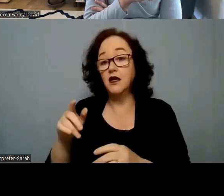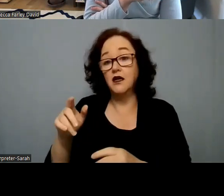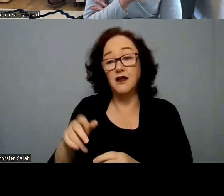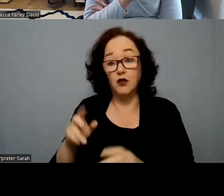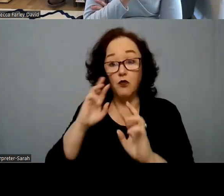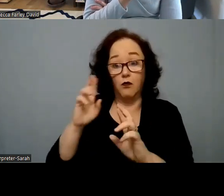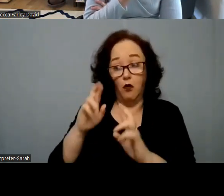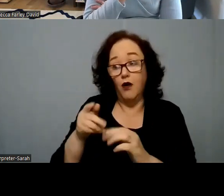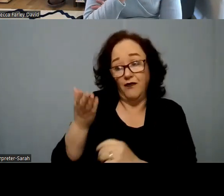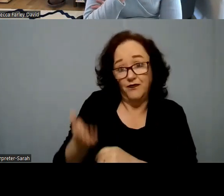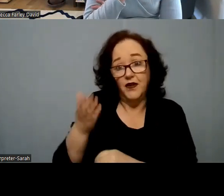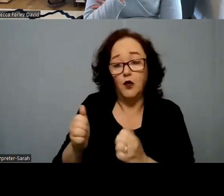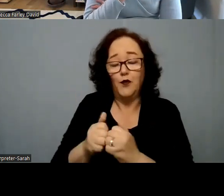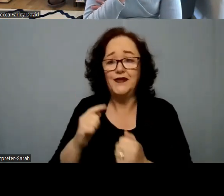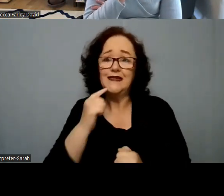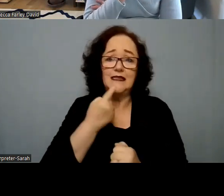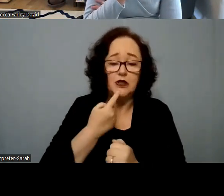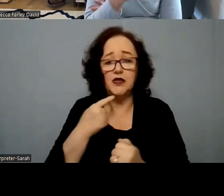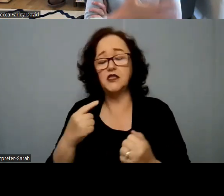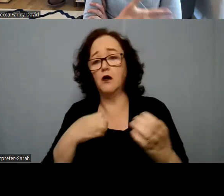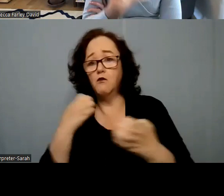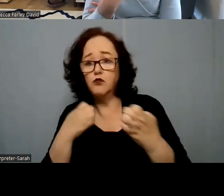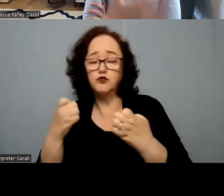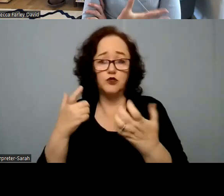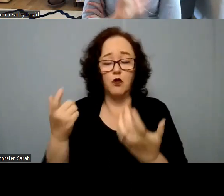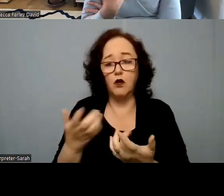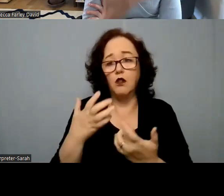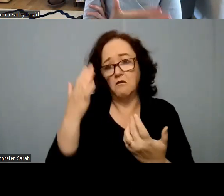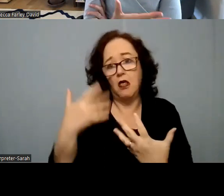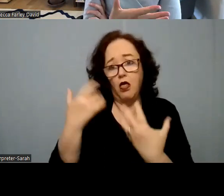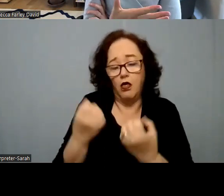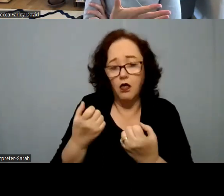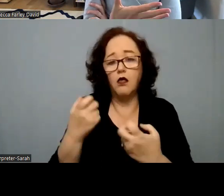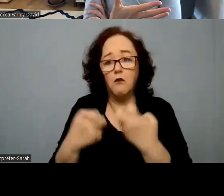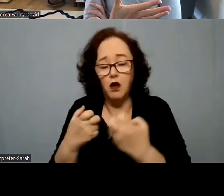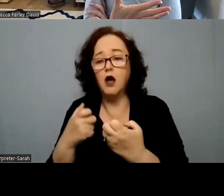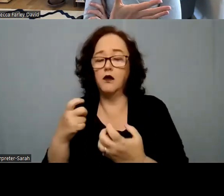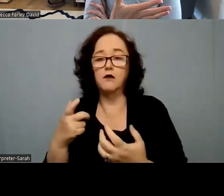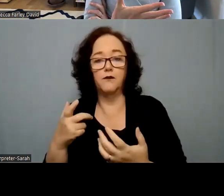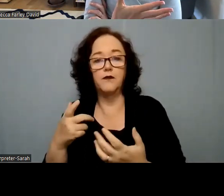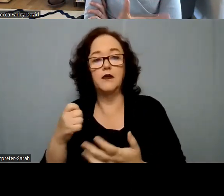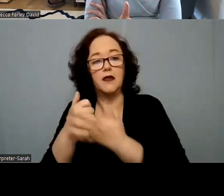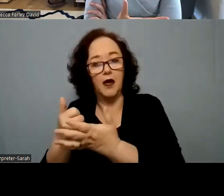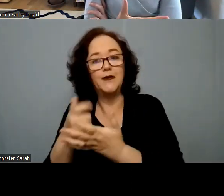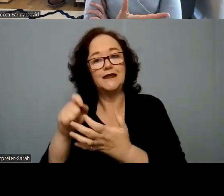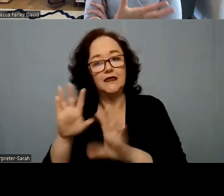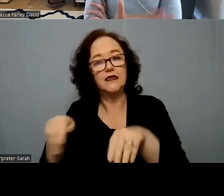emotional disturbance, as well as people with substance use disorders. So again, that speaks to that ongoing care and